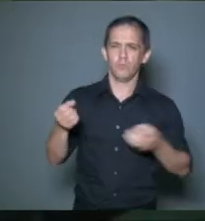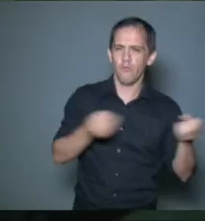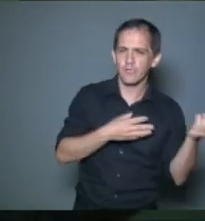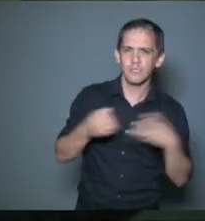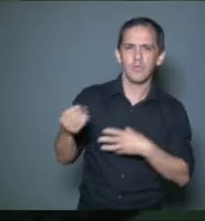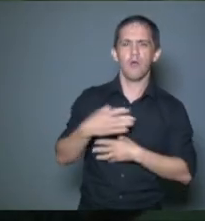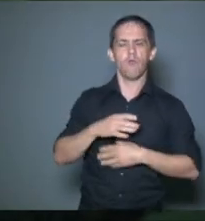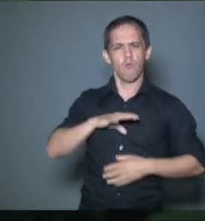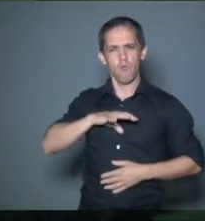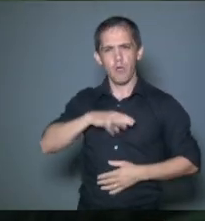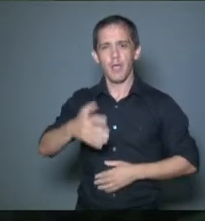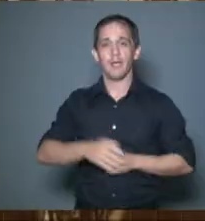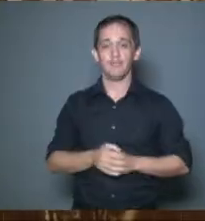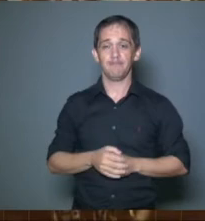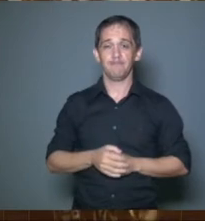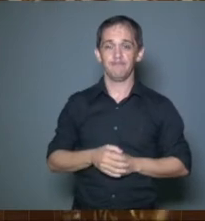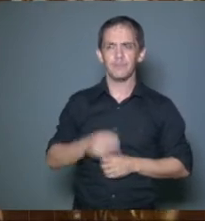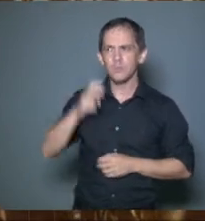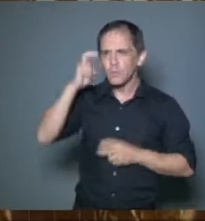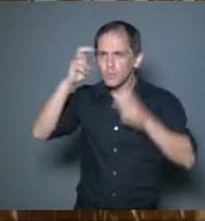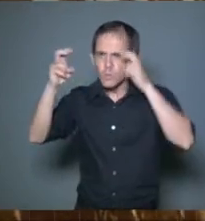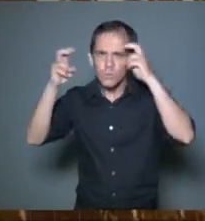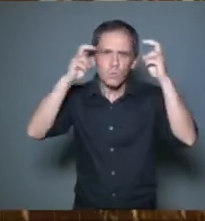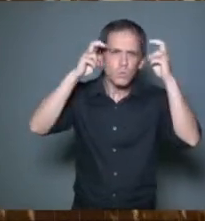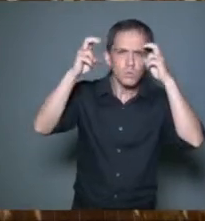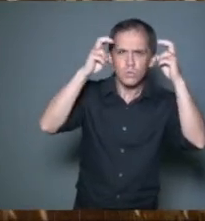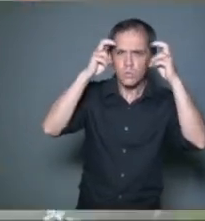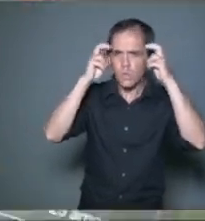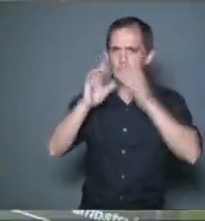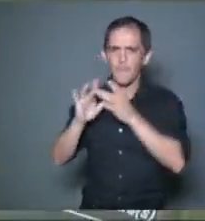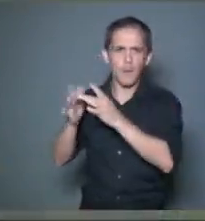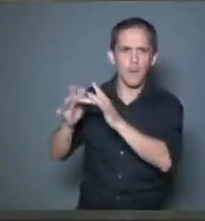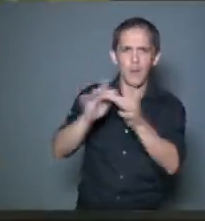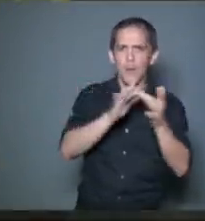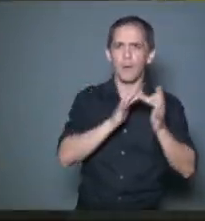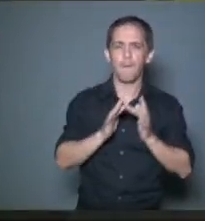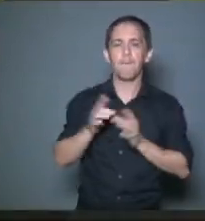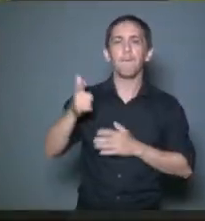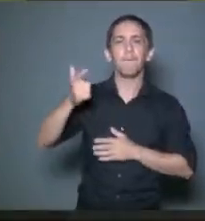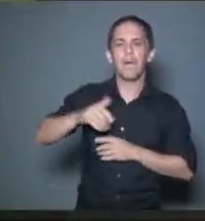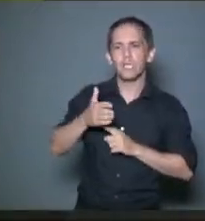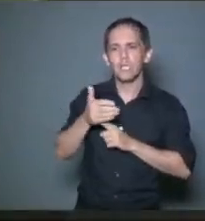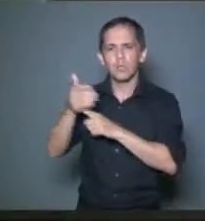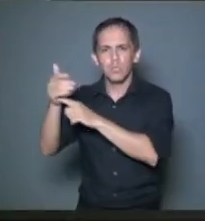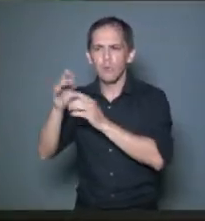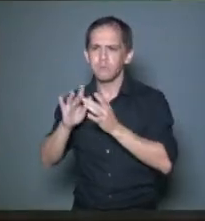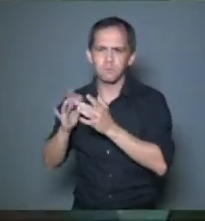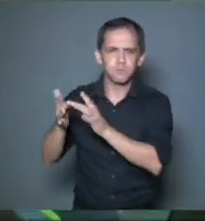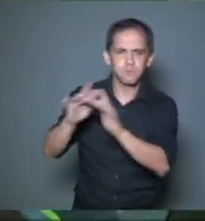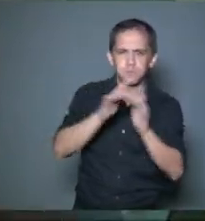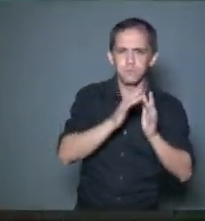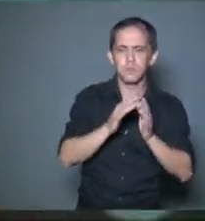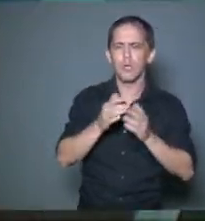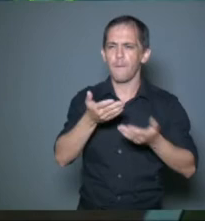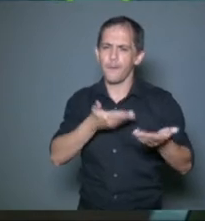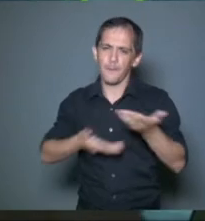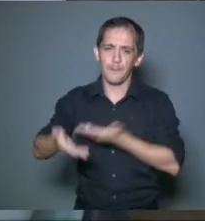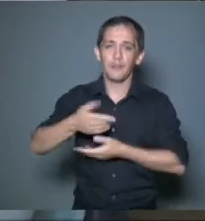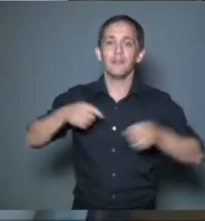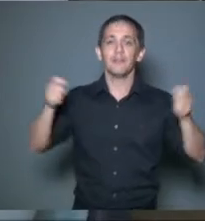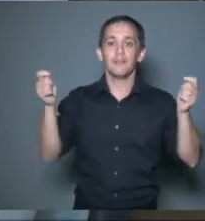of curiosity, bravery, and innovation. We connect knowledge, ideas, and technologies